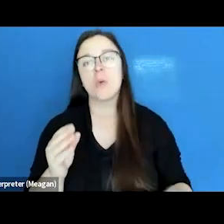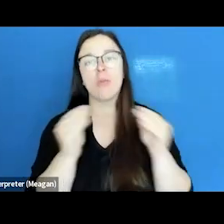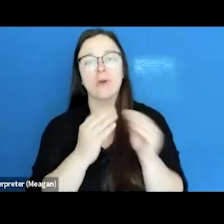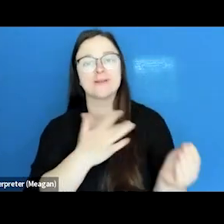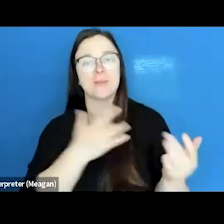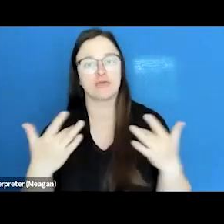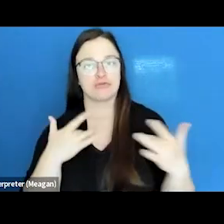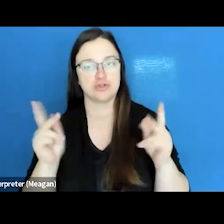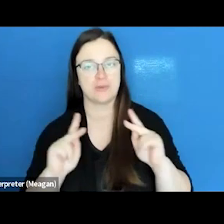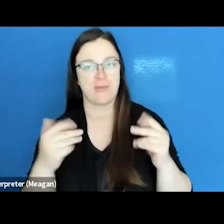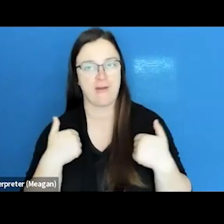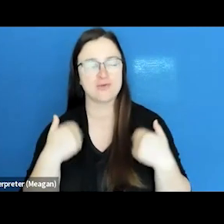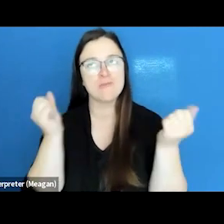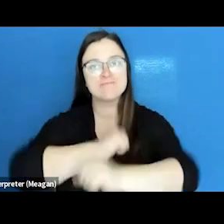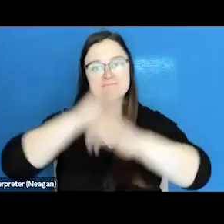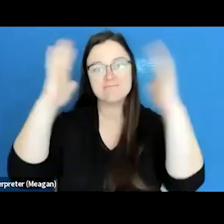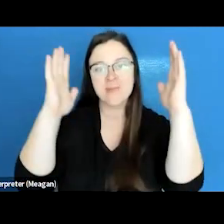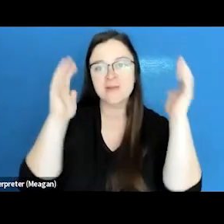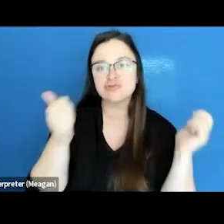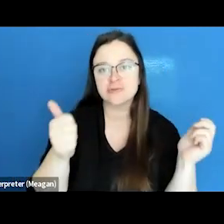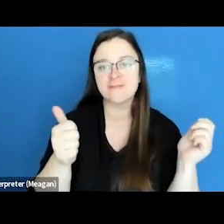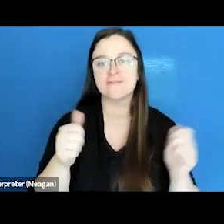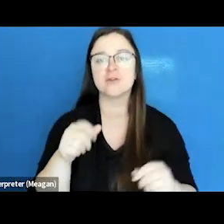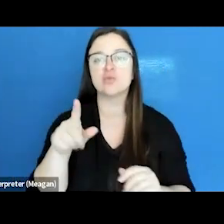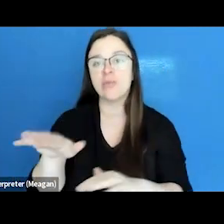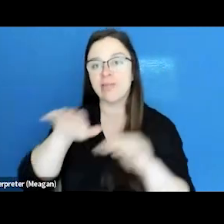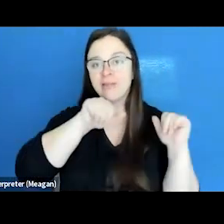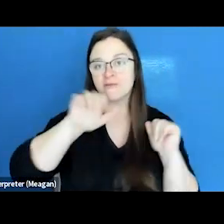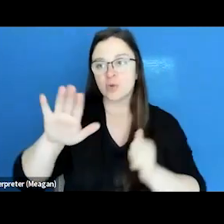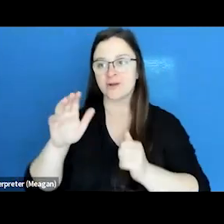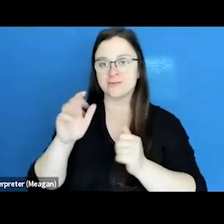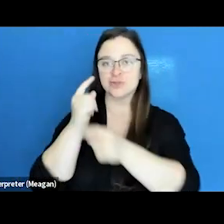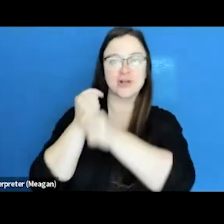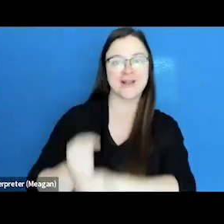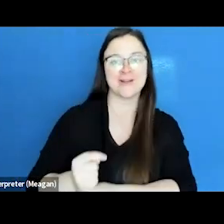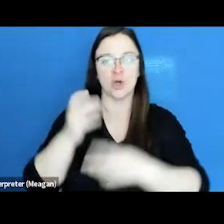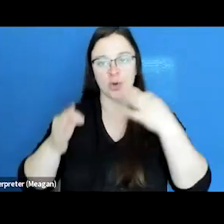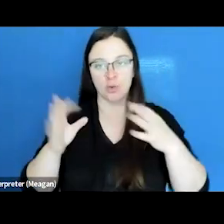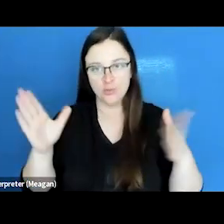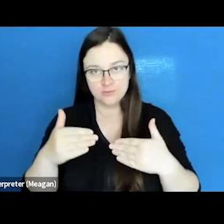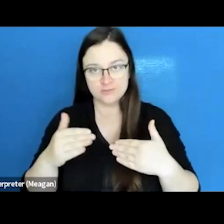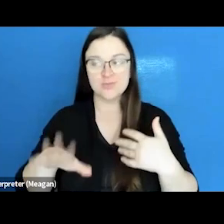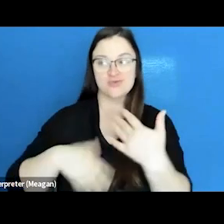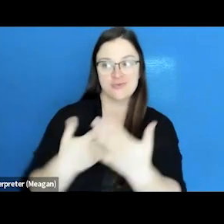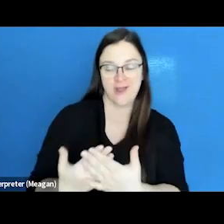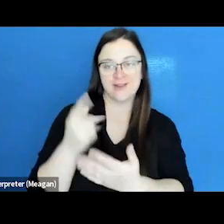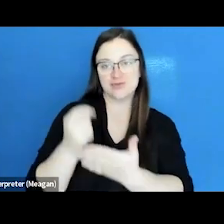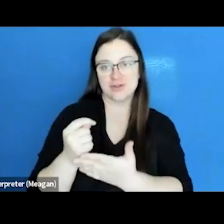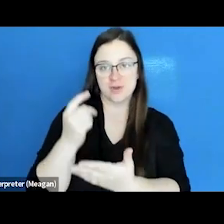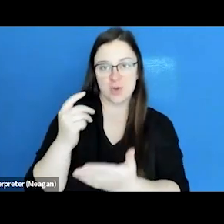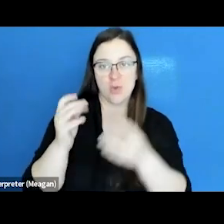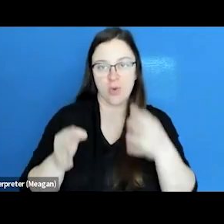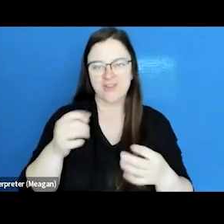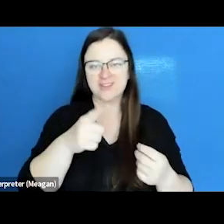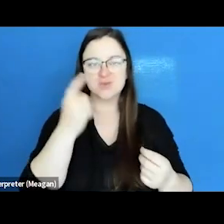So I want you to imagine yourself, you left your traditional courtroom and you come into treatment court, and here's what you're going to hear from